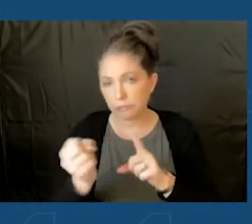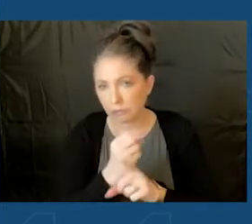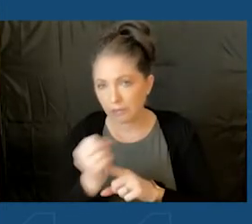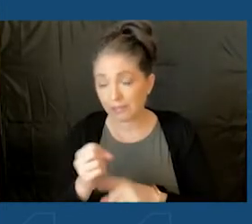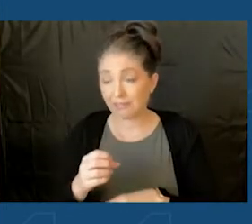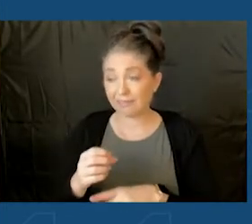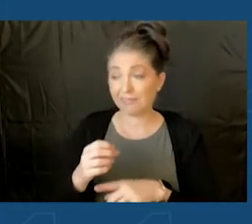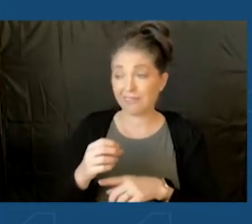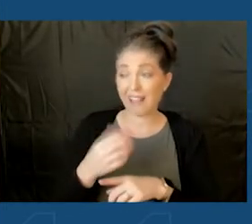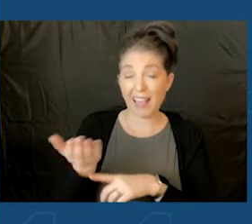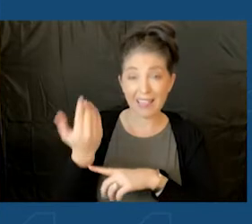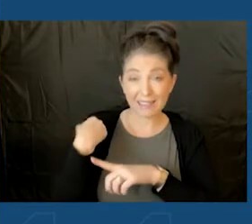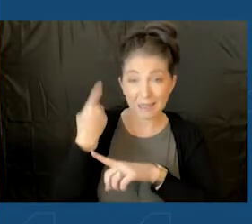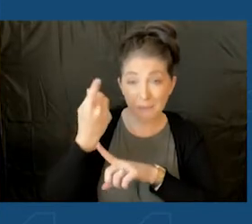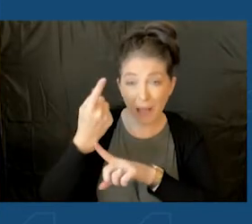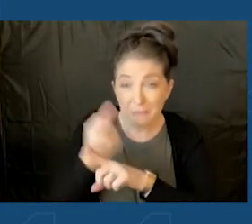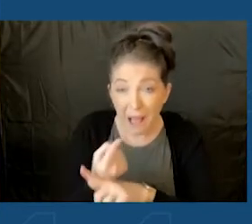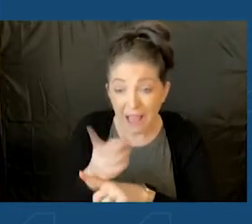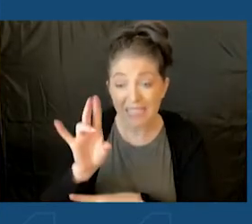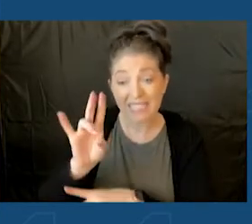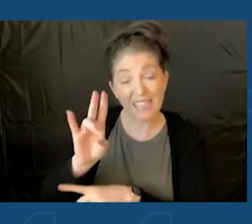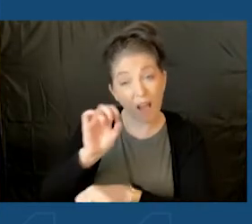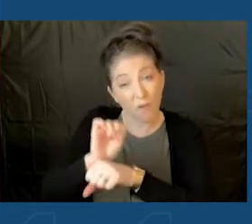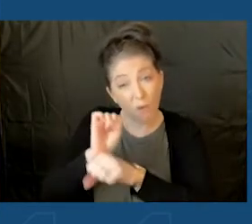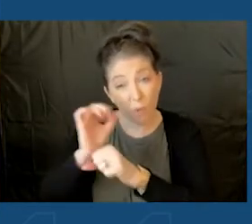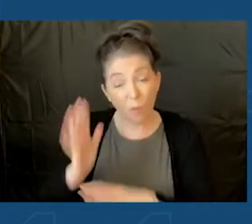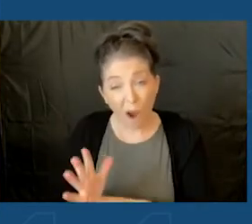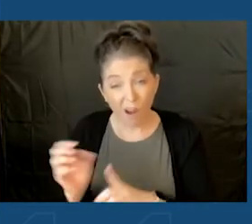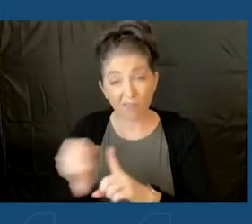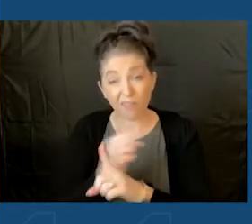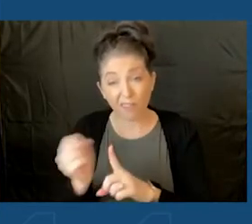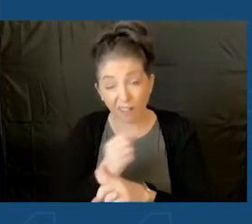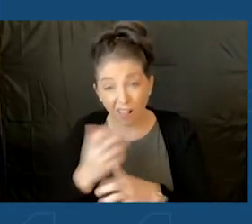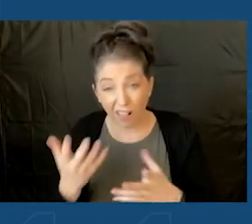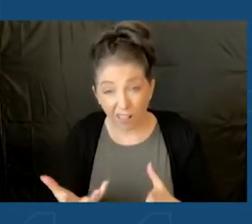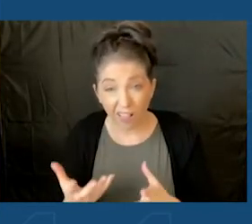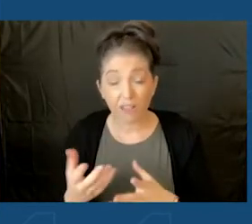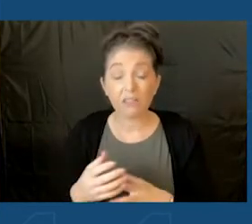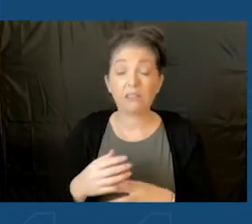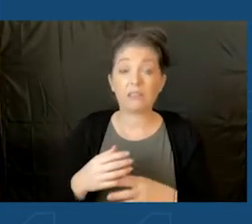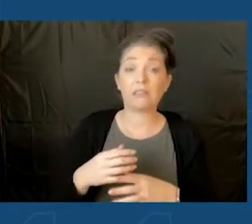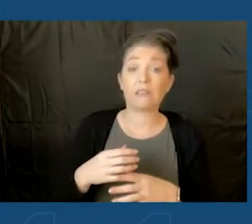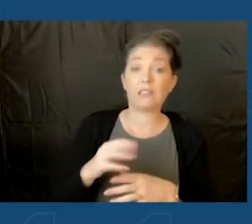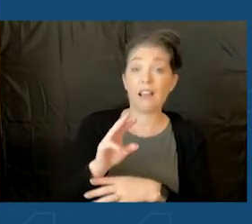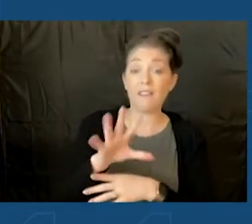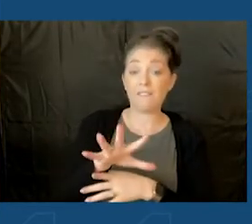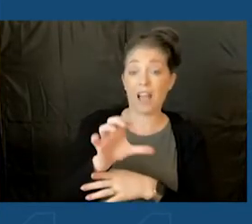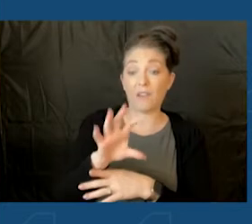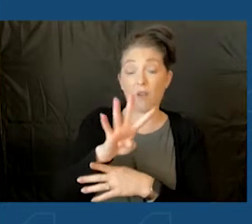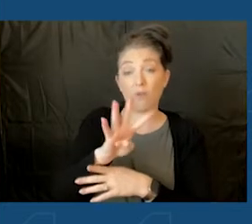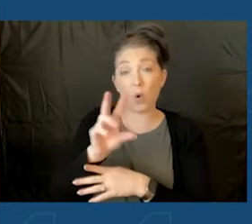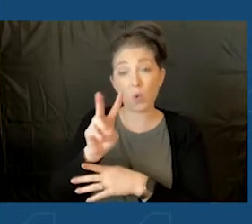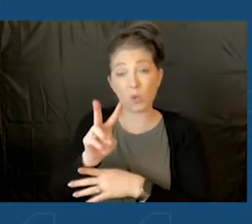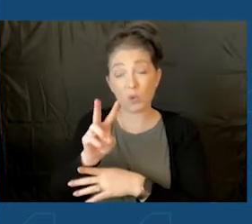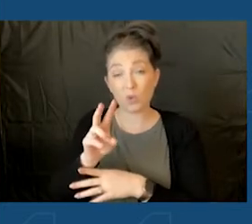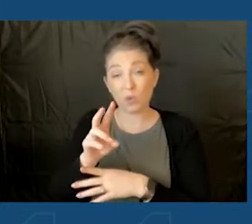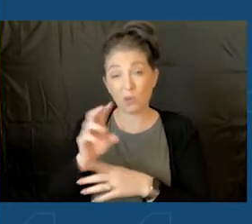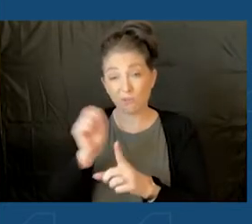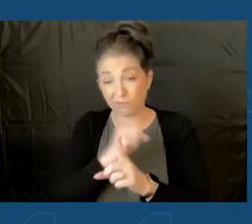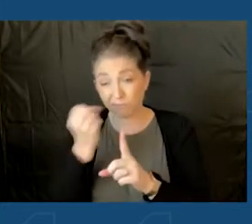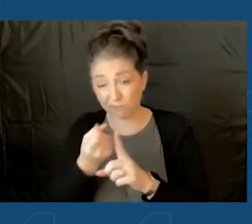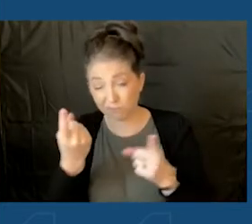past month. As of May this year, there were over 542 incidents of harassment and 15 assaults on the